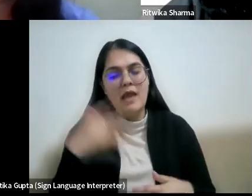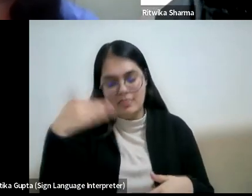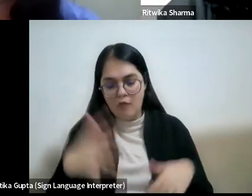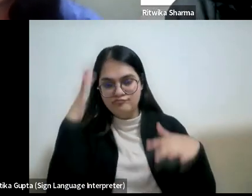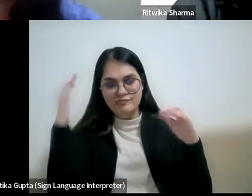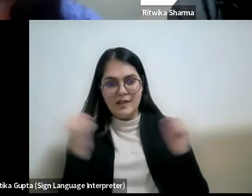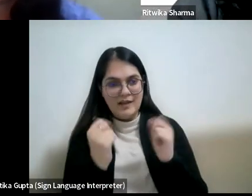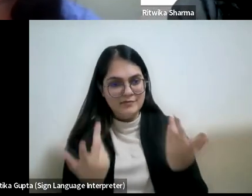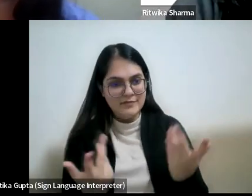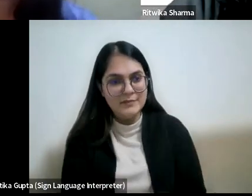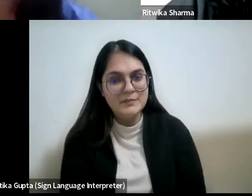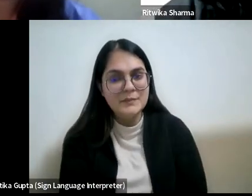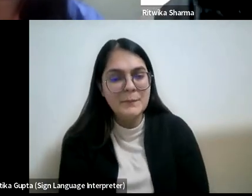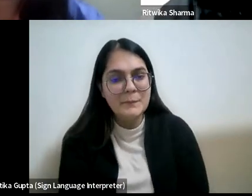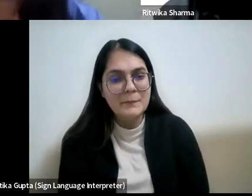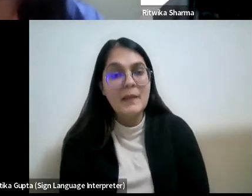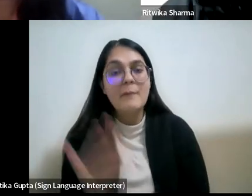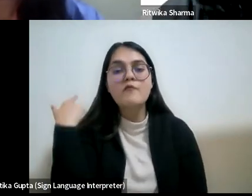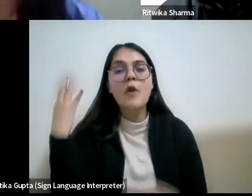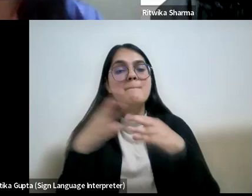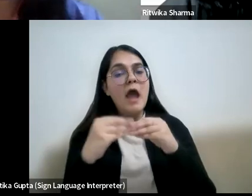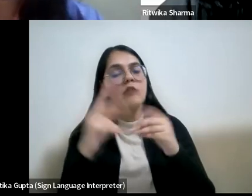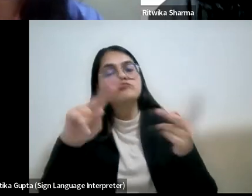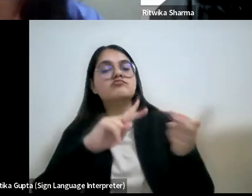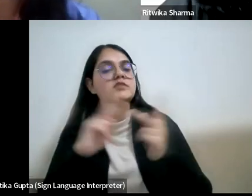Which became Balrampur, right, from Bangalore. And